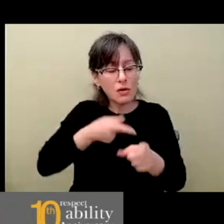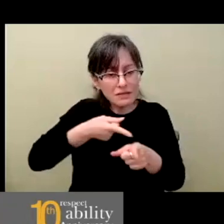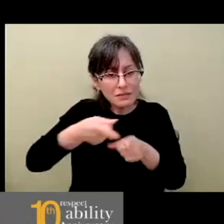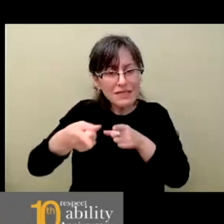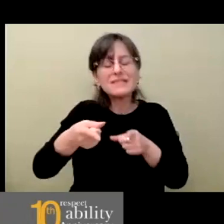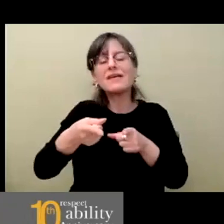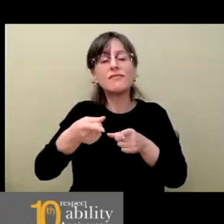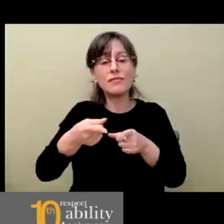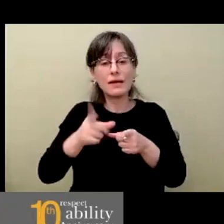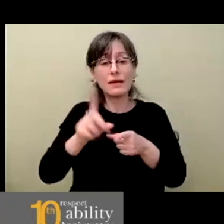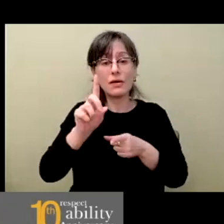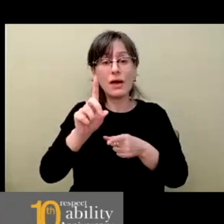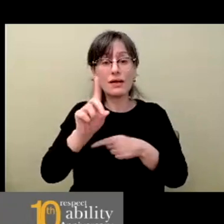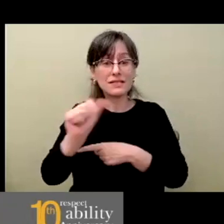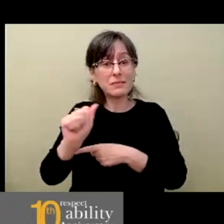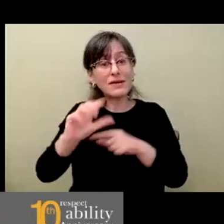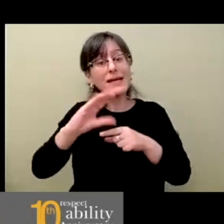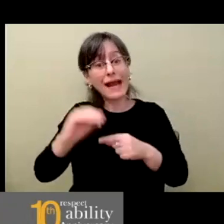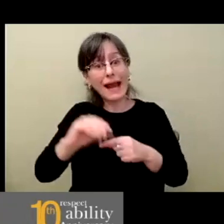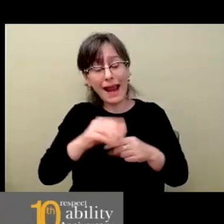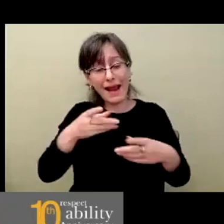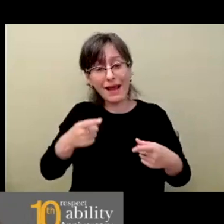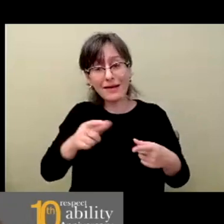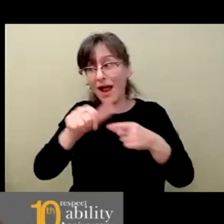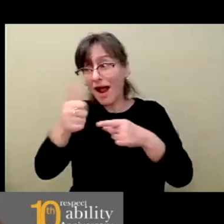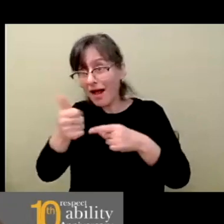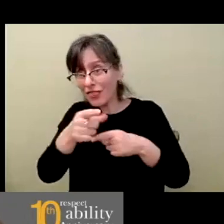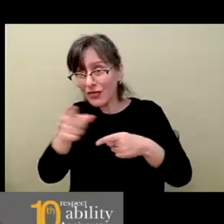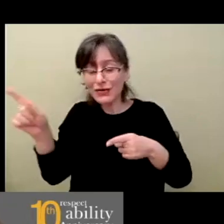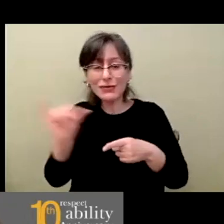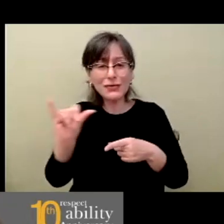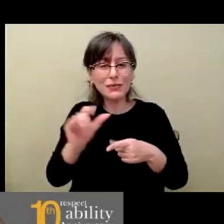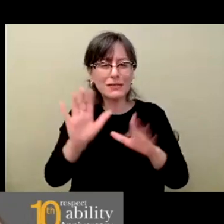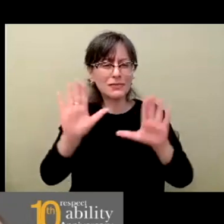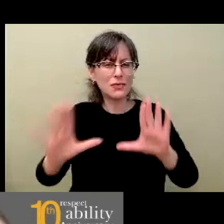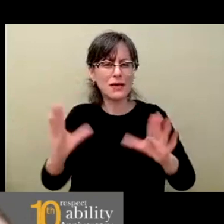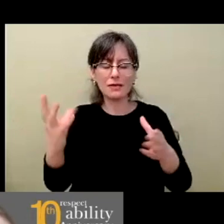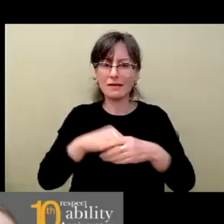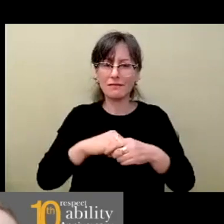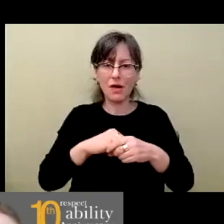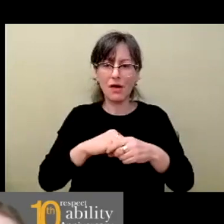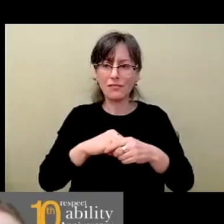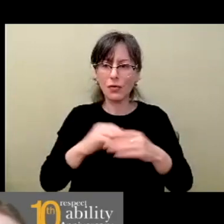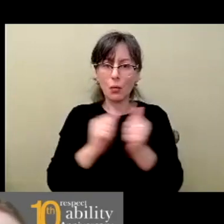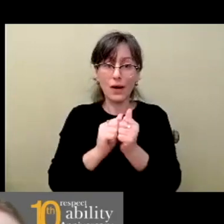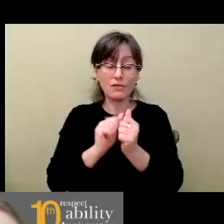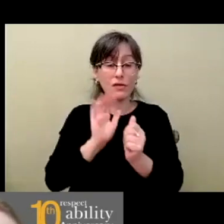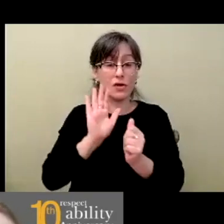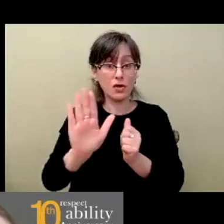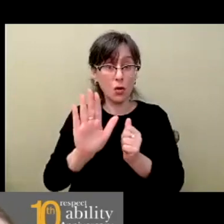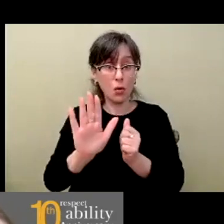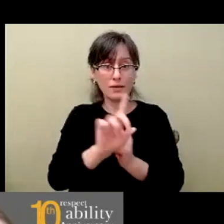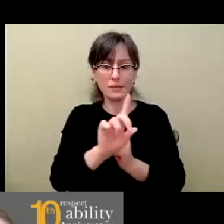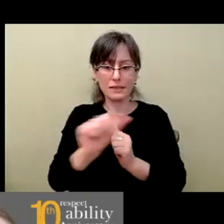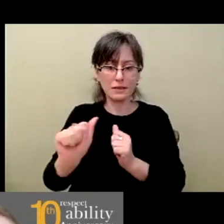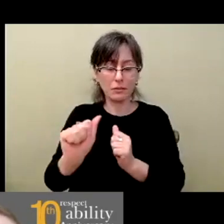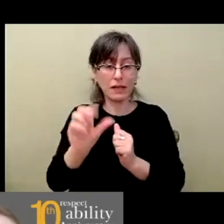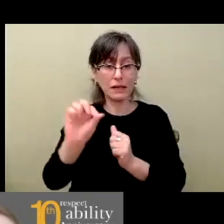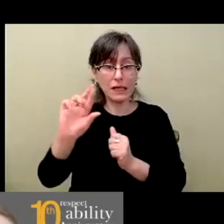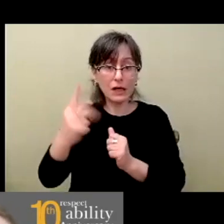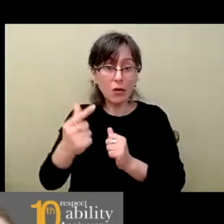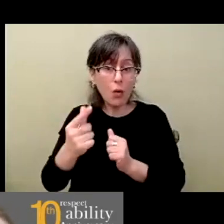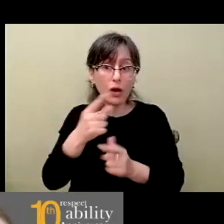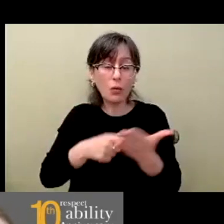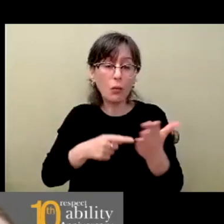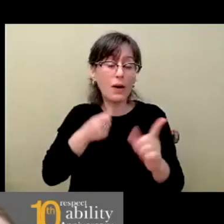also cross-disability organizations. In a way, it's really great to get involved in, your disability organizations that